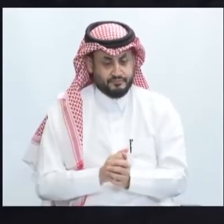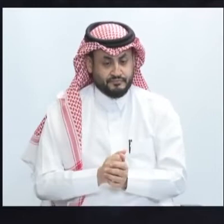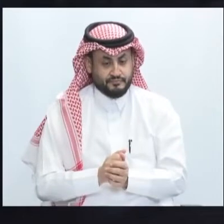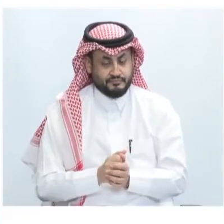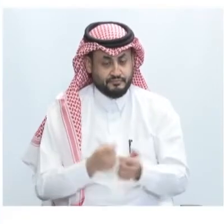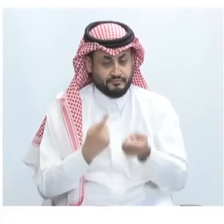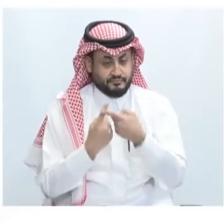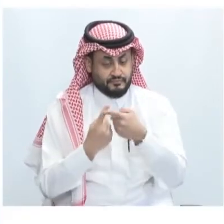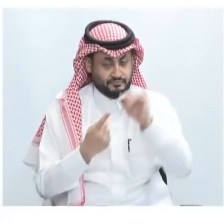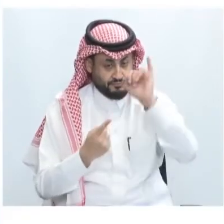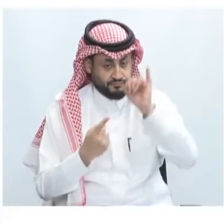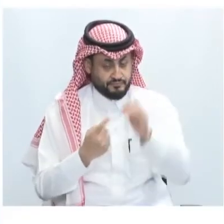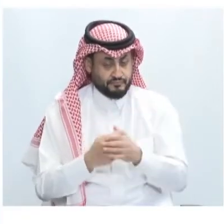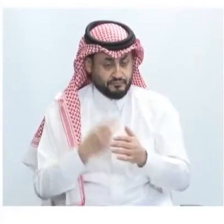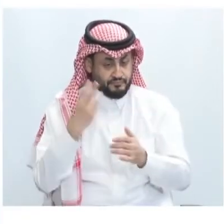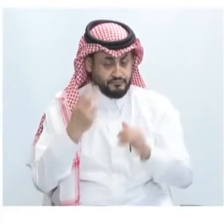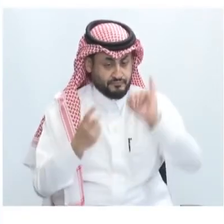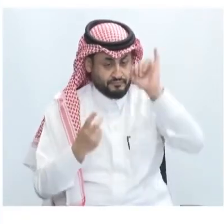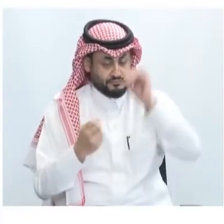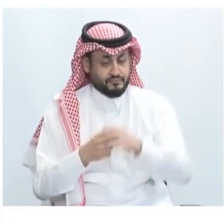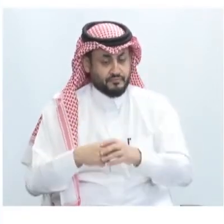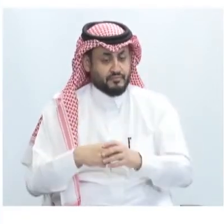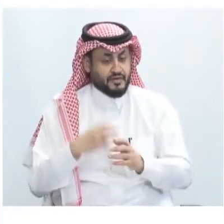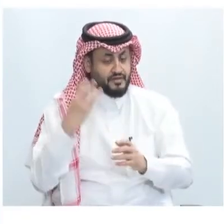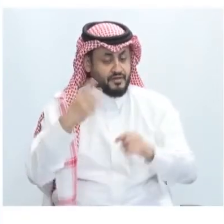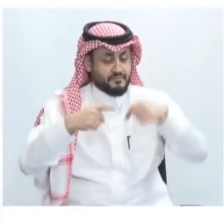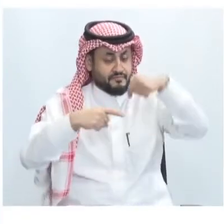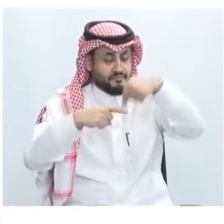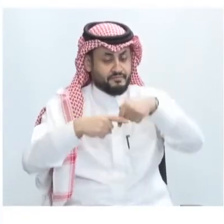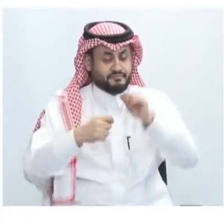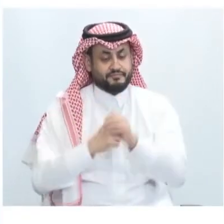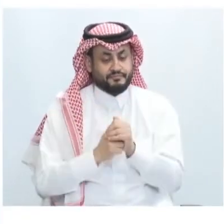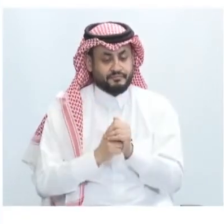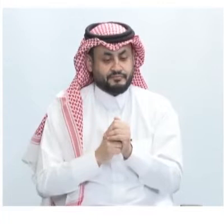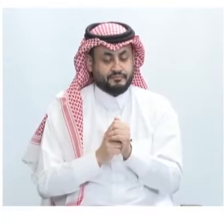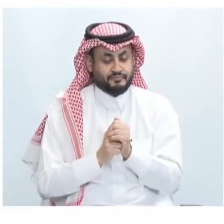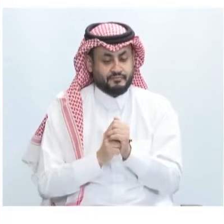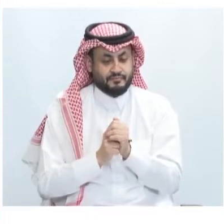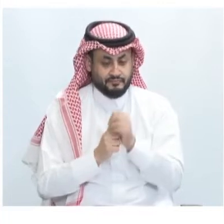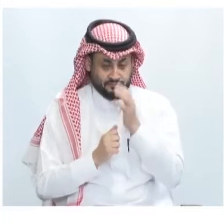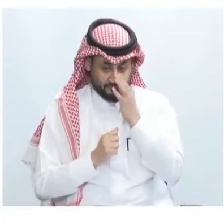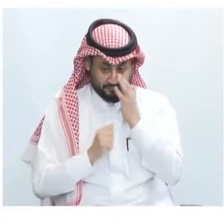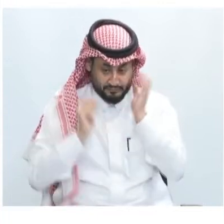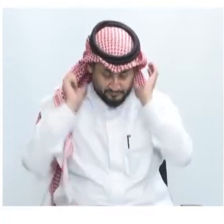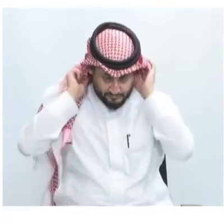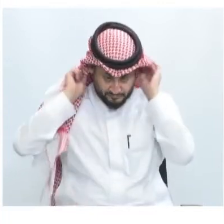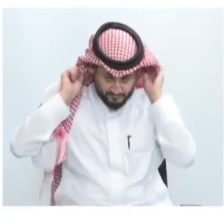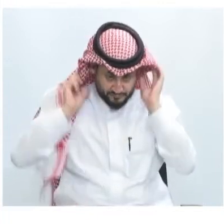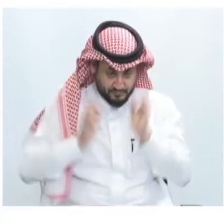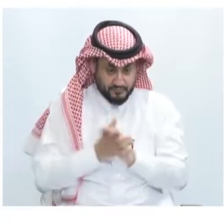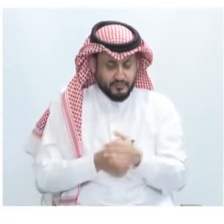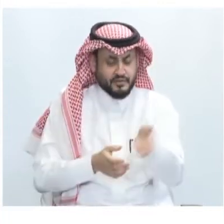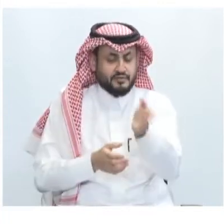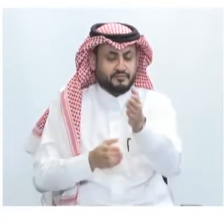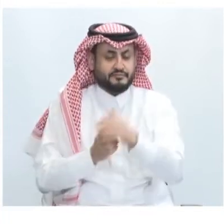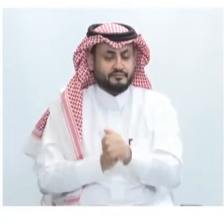have short, tall, tail. Again, short, tall, tail. Excellent. Can you